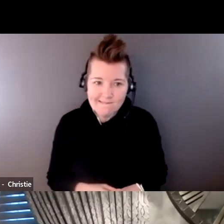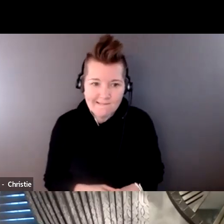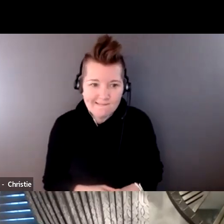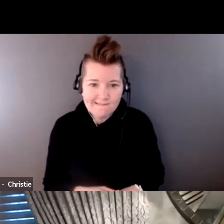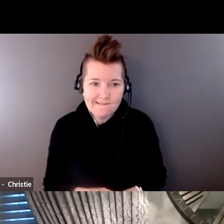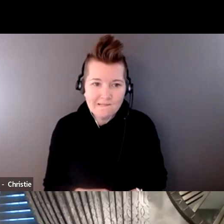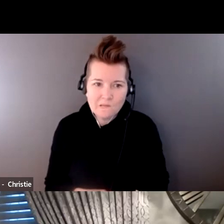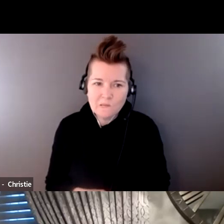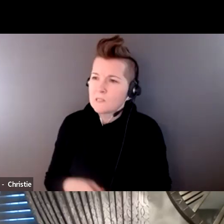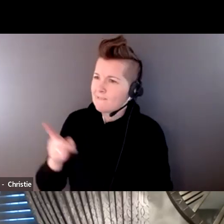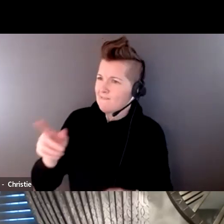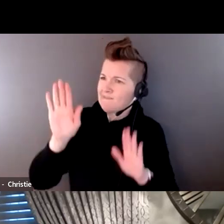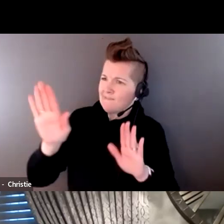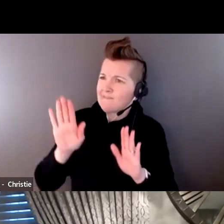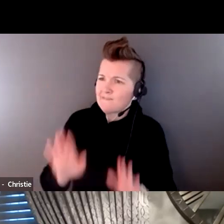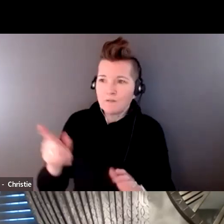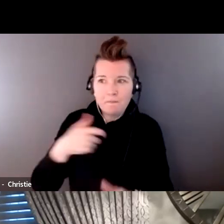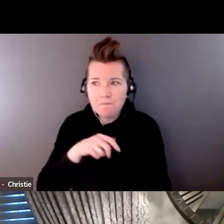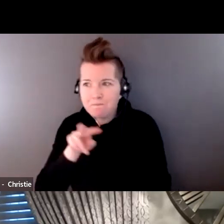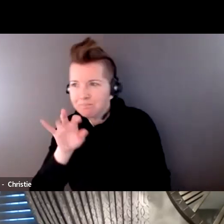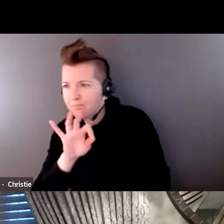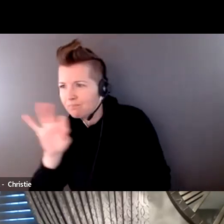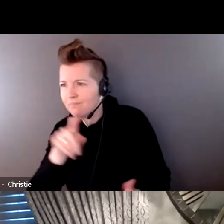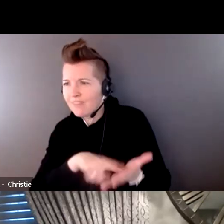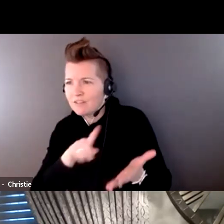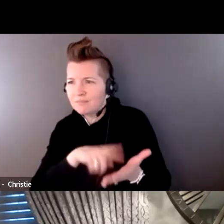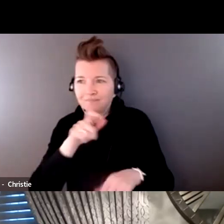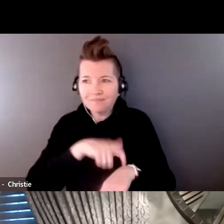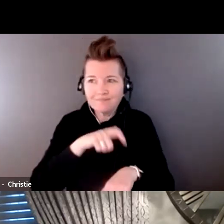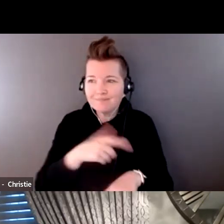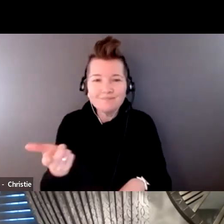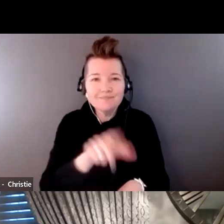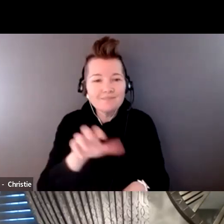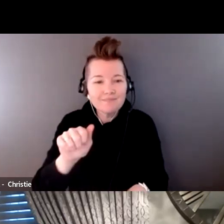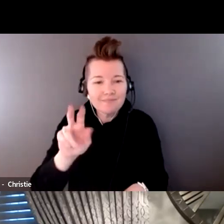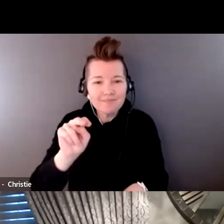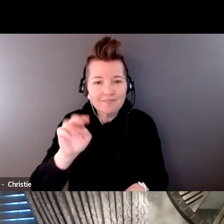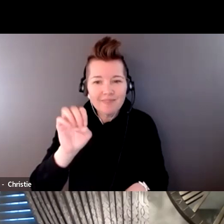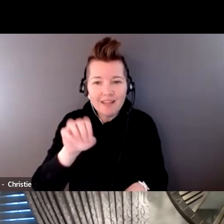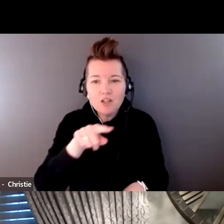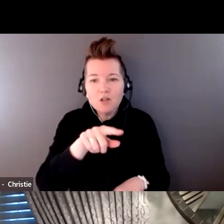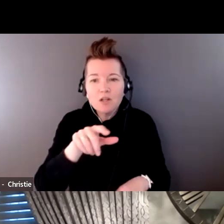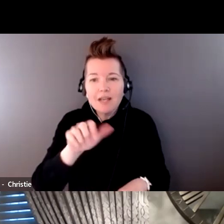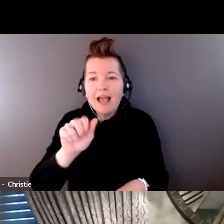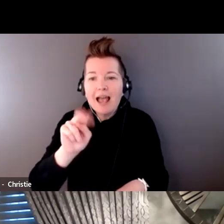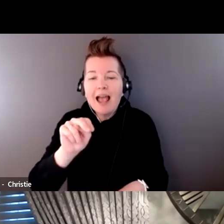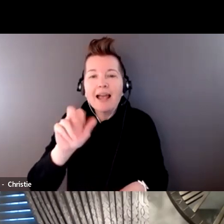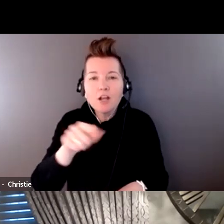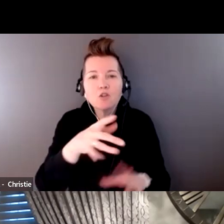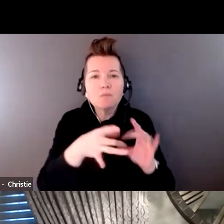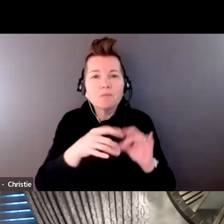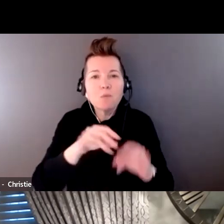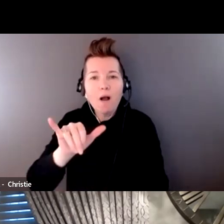community capacity. I'm just looking at the time, and I want to turn it to you. I know you mentioned the YMCA a little earlier. What are other programs